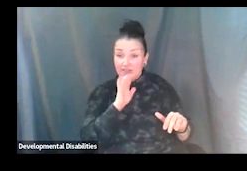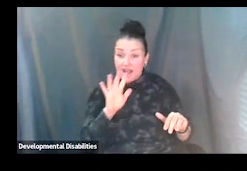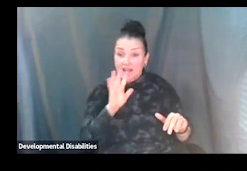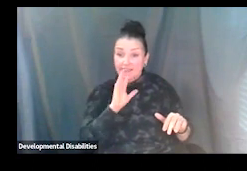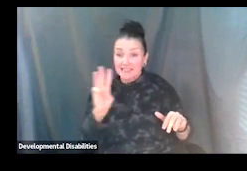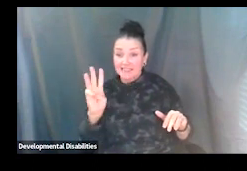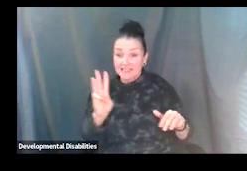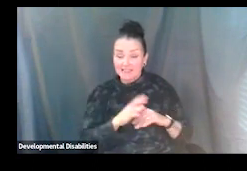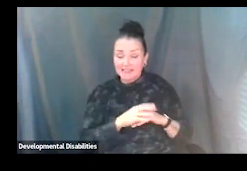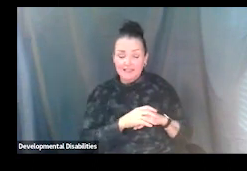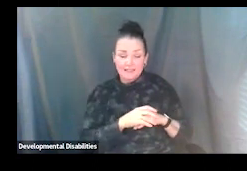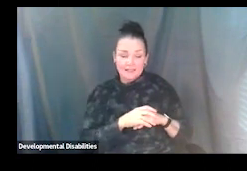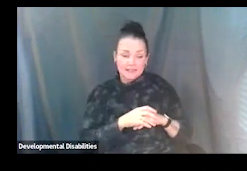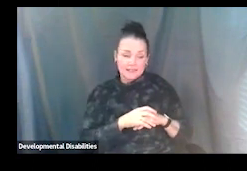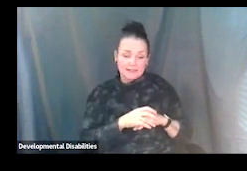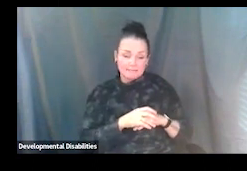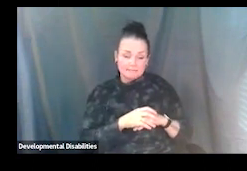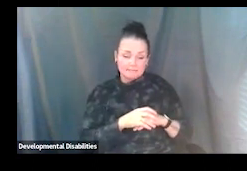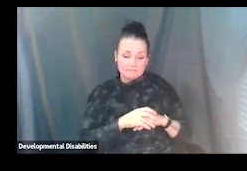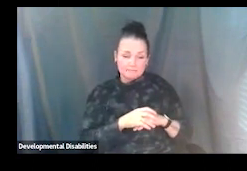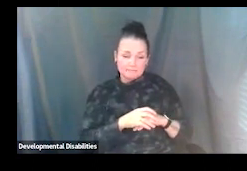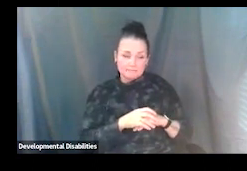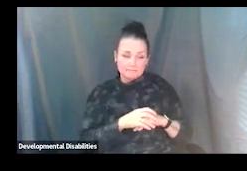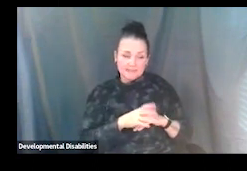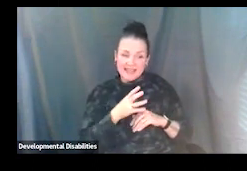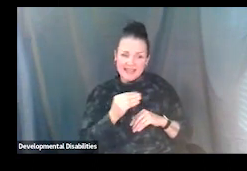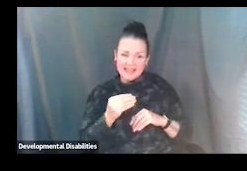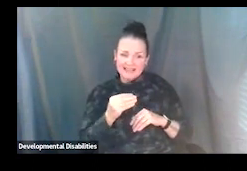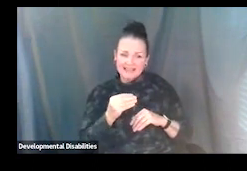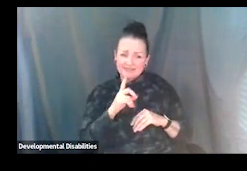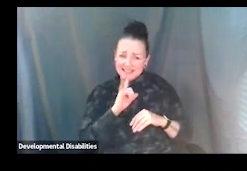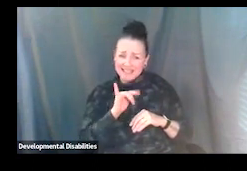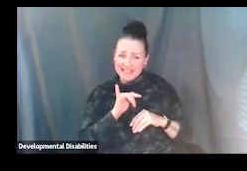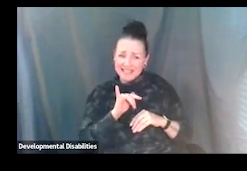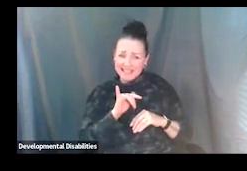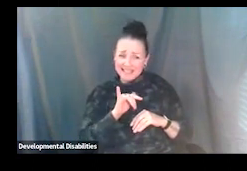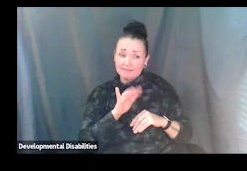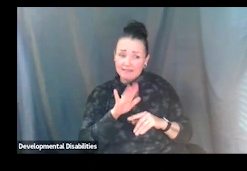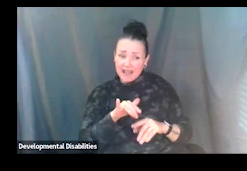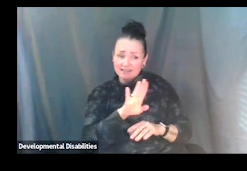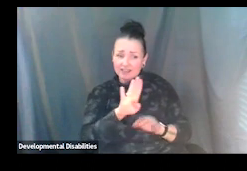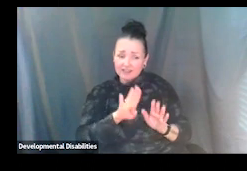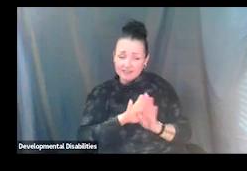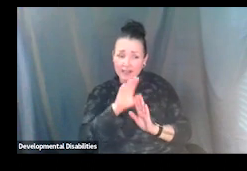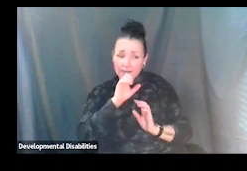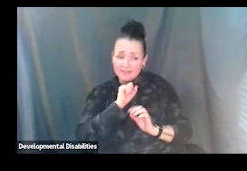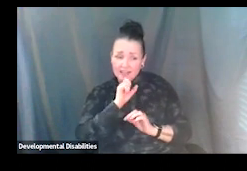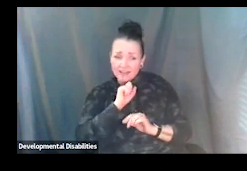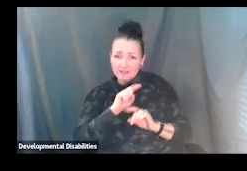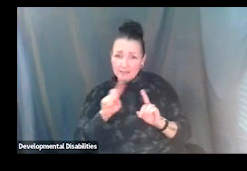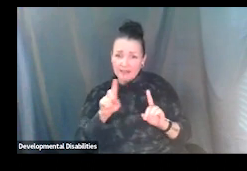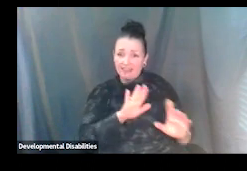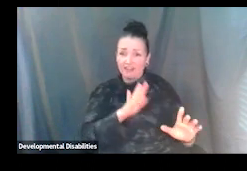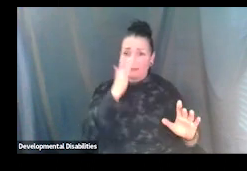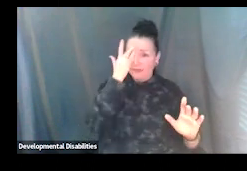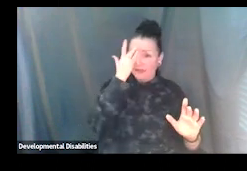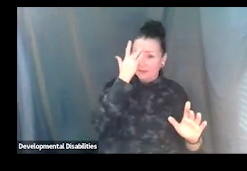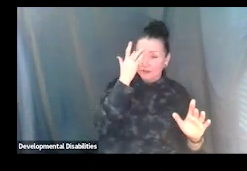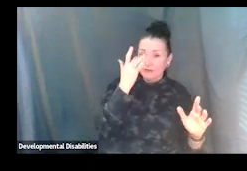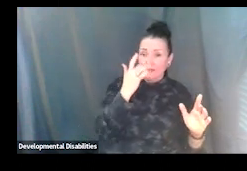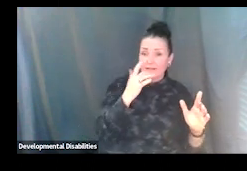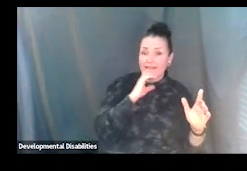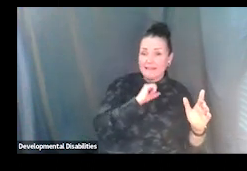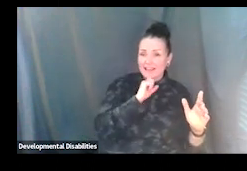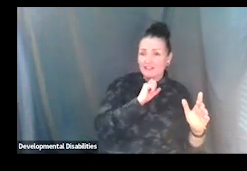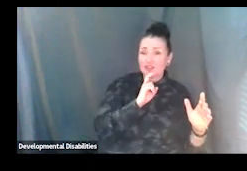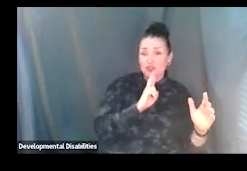would use to make that diagnosis. Because again, the child's developmentally 2 or 3, we don't actually have good scales to sort of look at, is this an